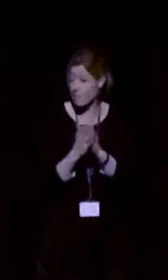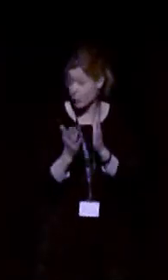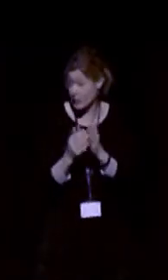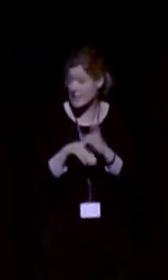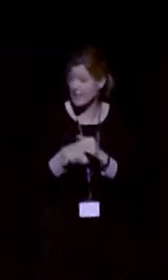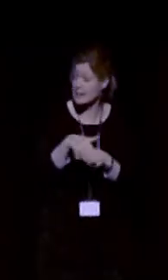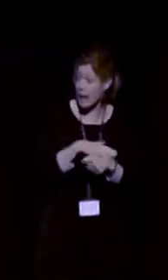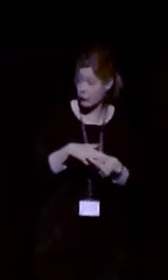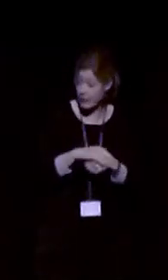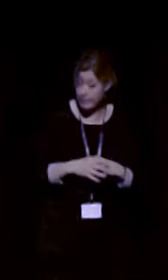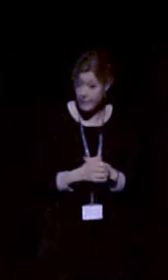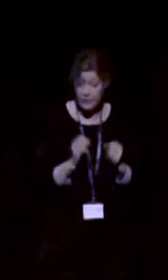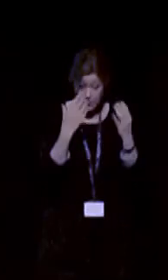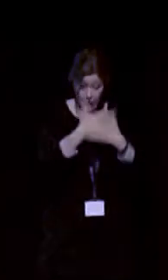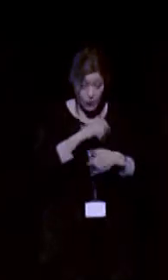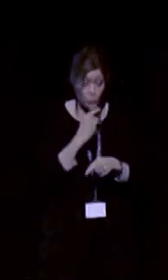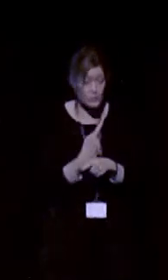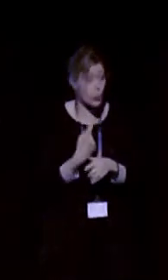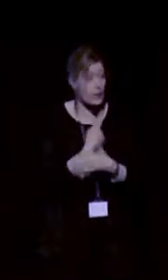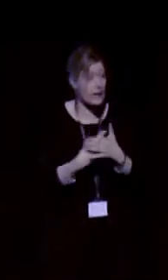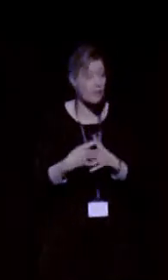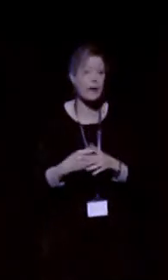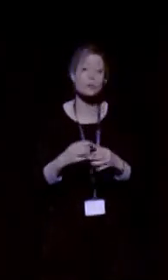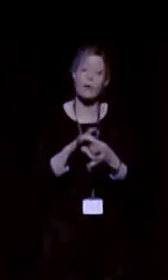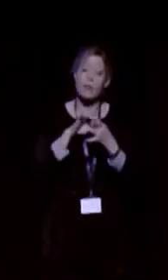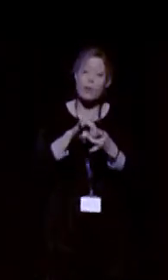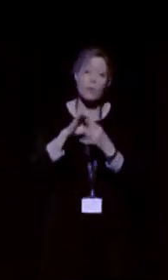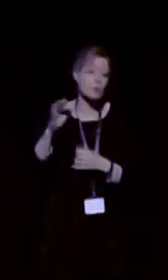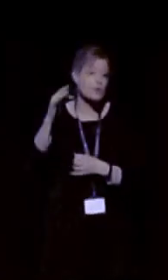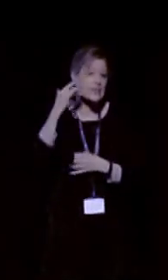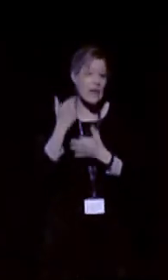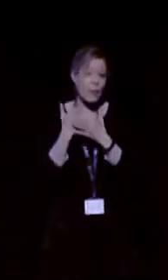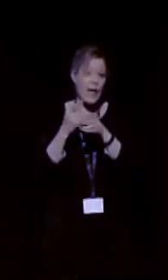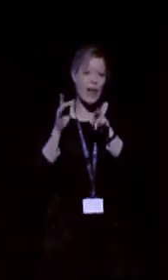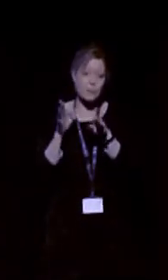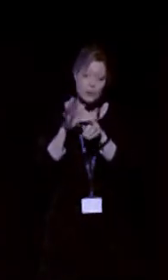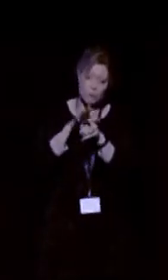about therapeutic sounds to alleviate tinnitus. We are very pleased to welcome Professor Brian Moore.